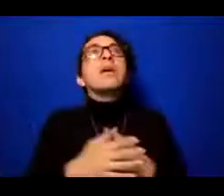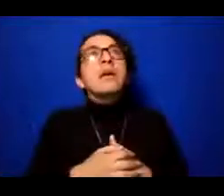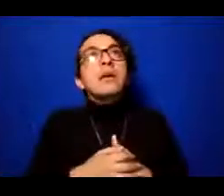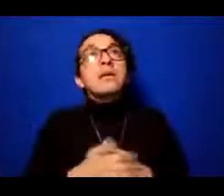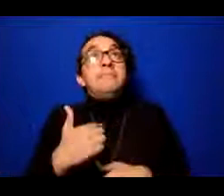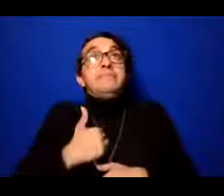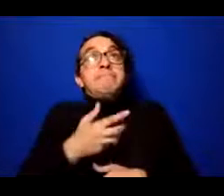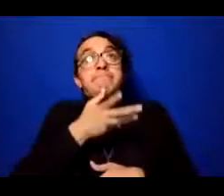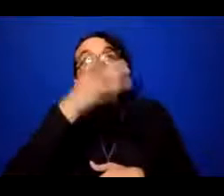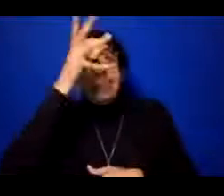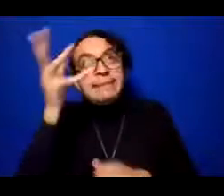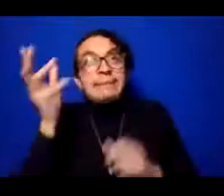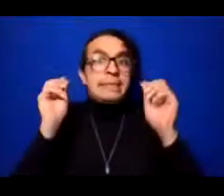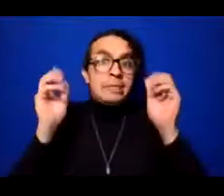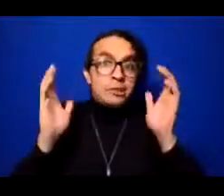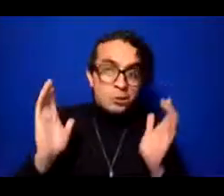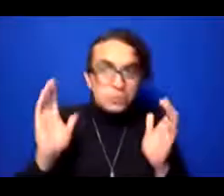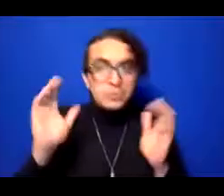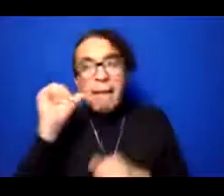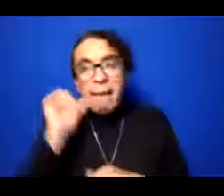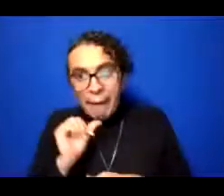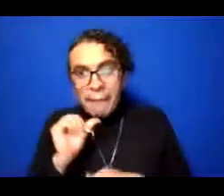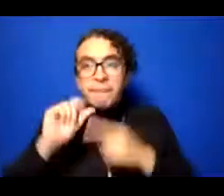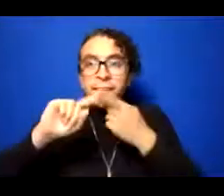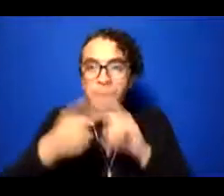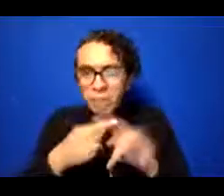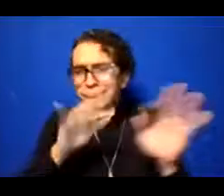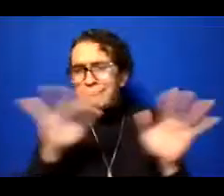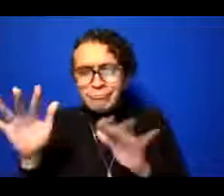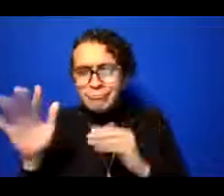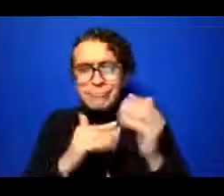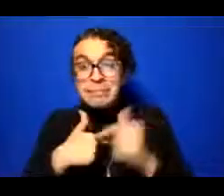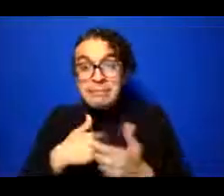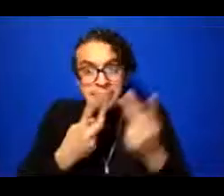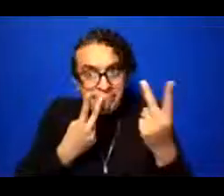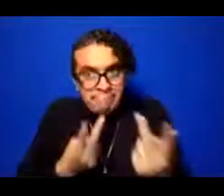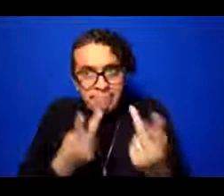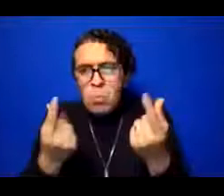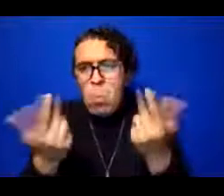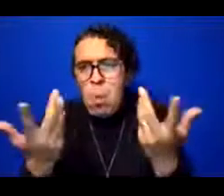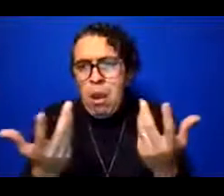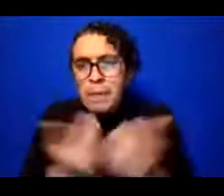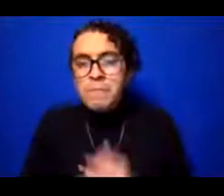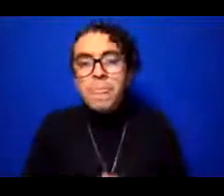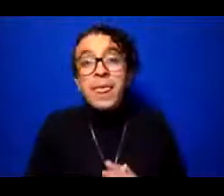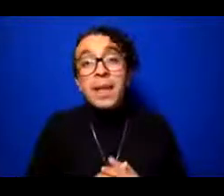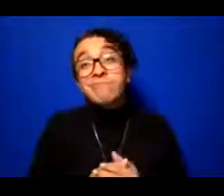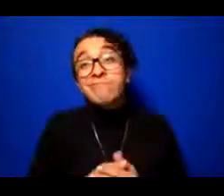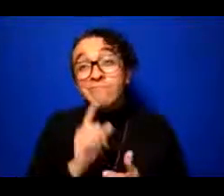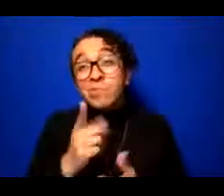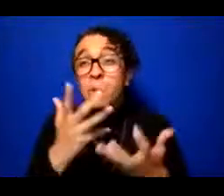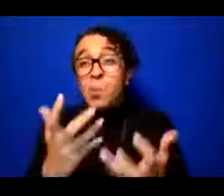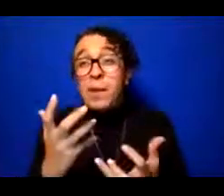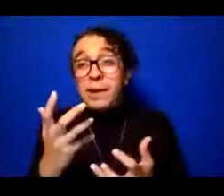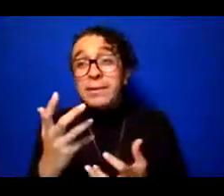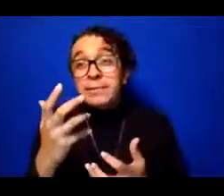as a parent, as a teacher, as an aunt, as a friend, and those types of things? And usually you want to, first of all, think about who